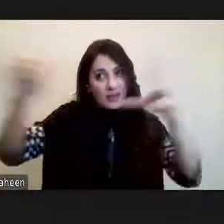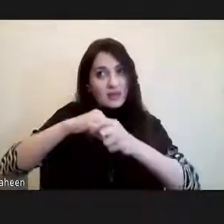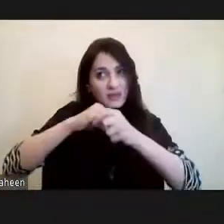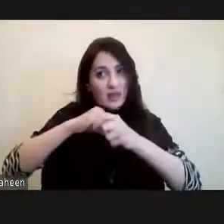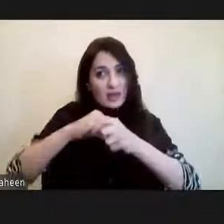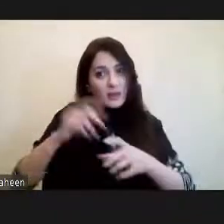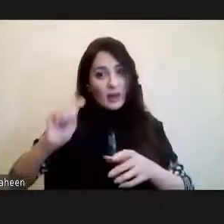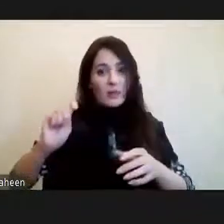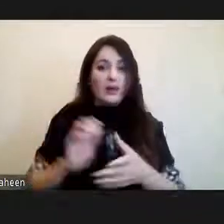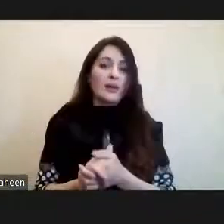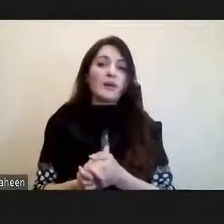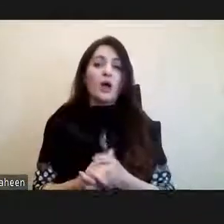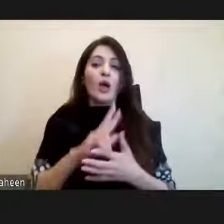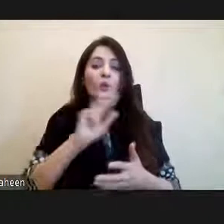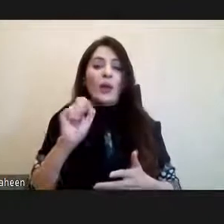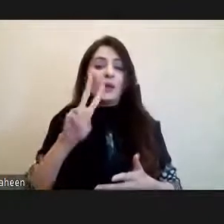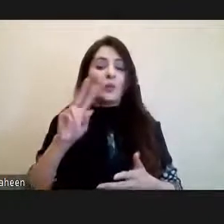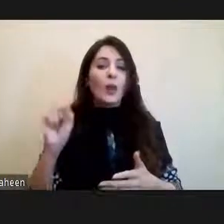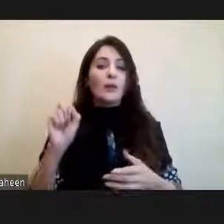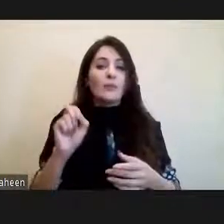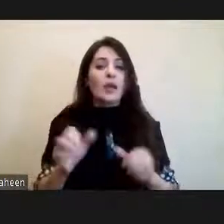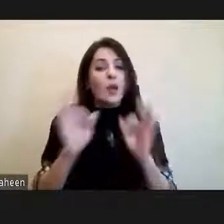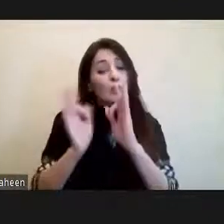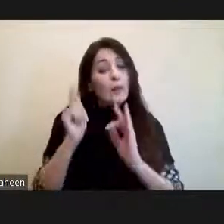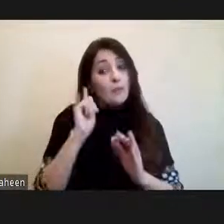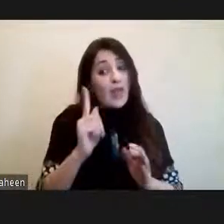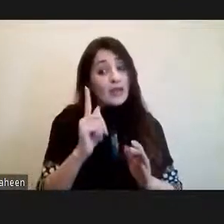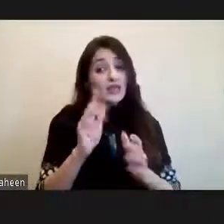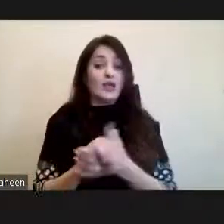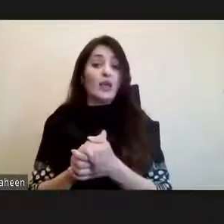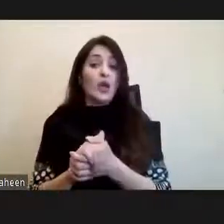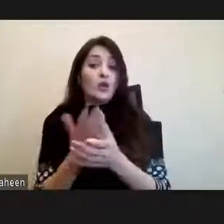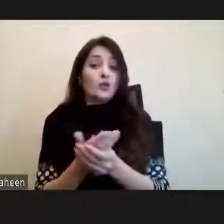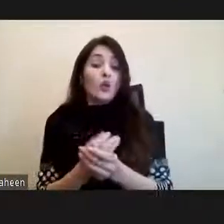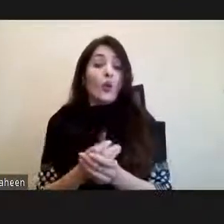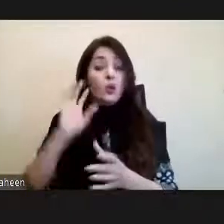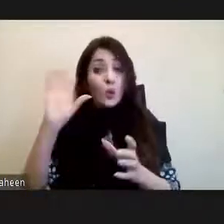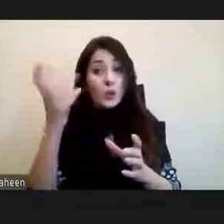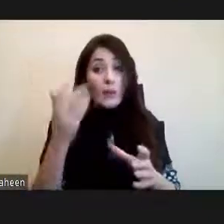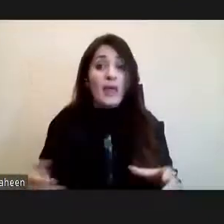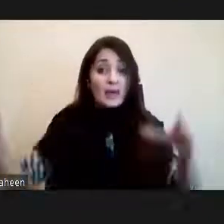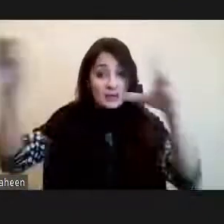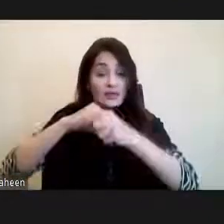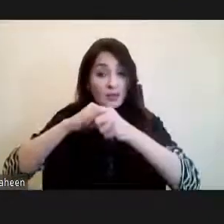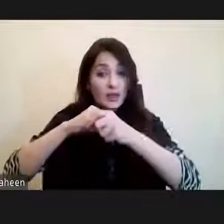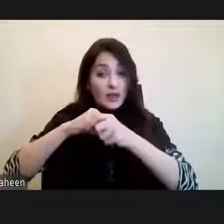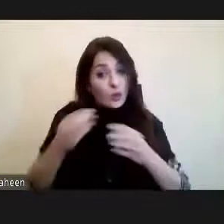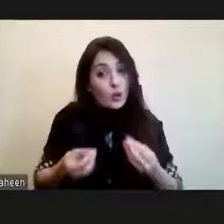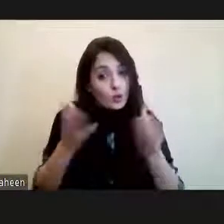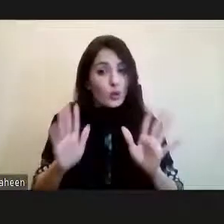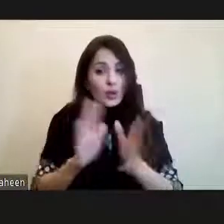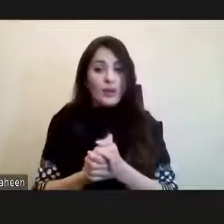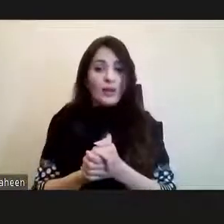committing publicly to making React Native accessible. This mobile app development framework was originally created by Facebook, but we turned it into an open